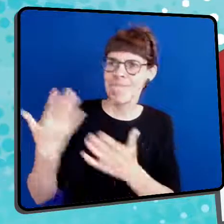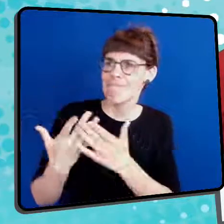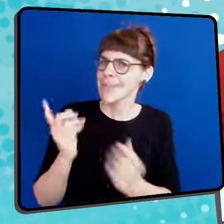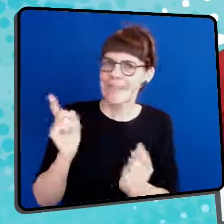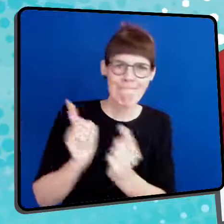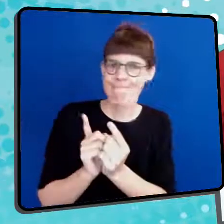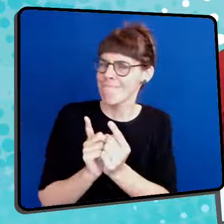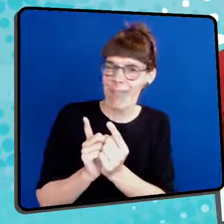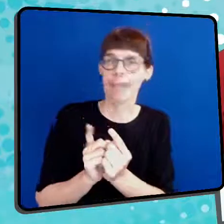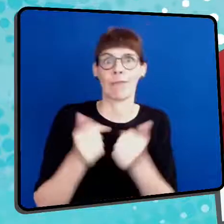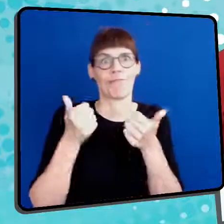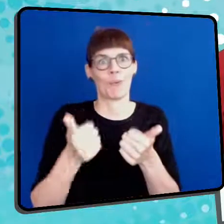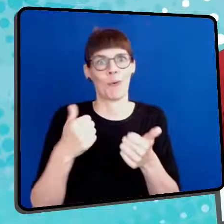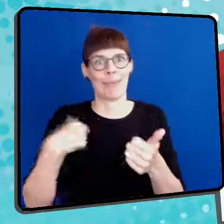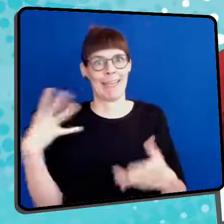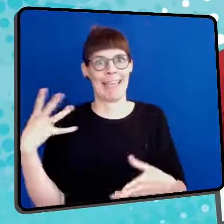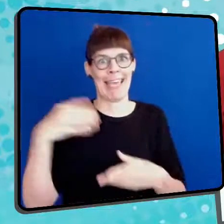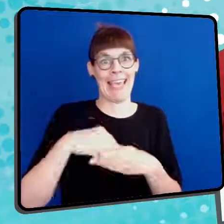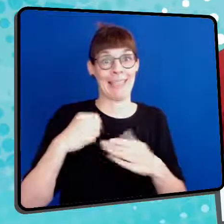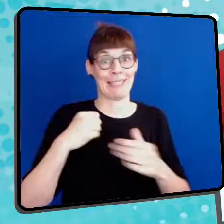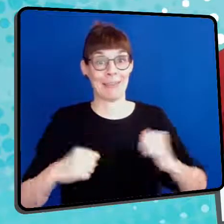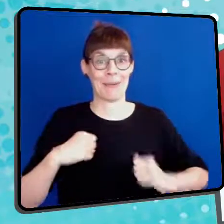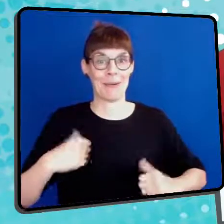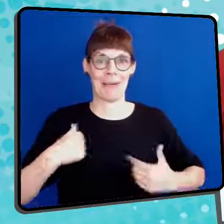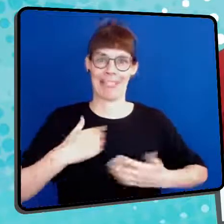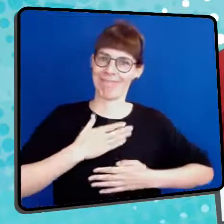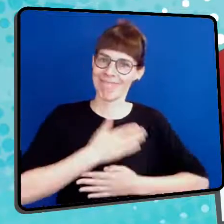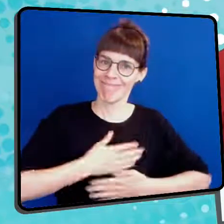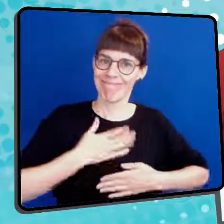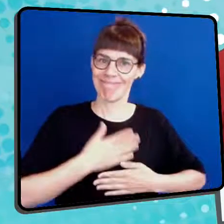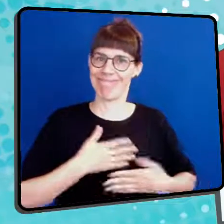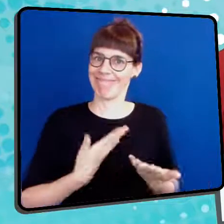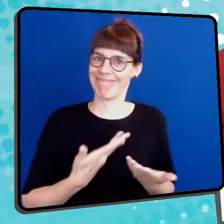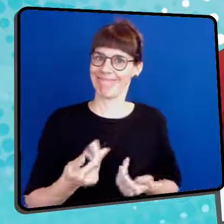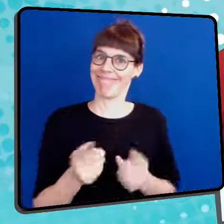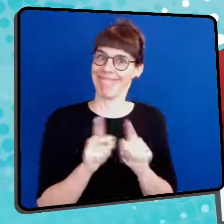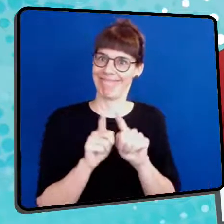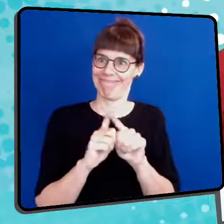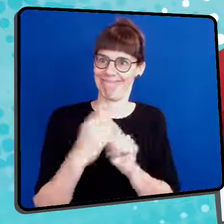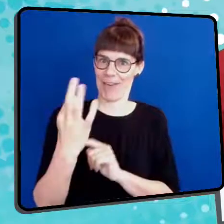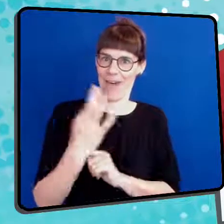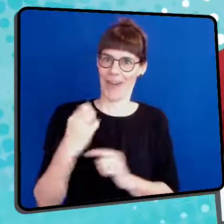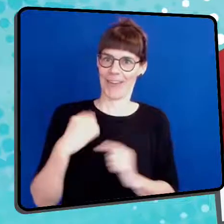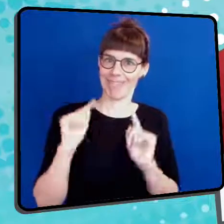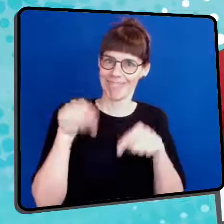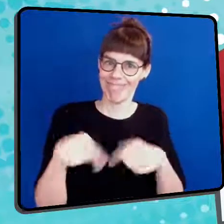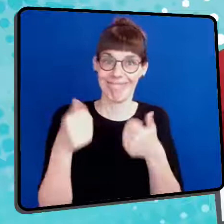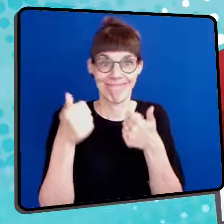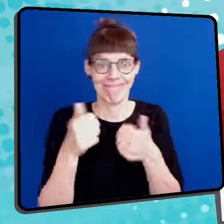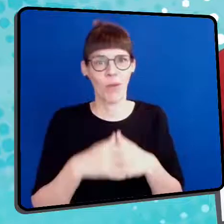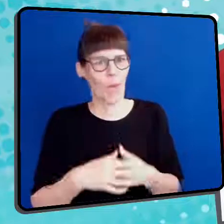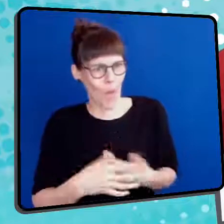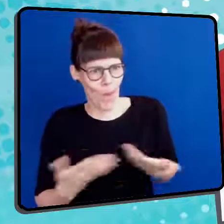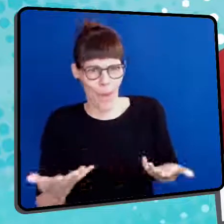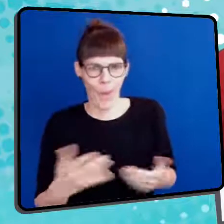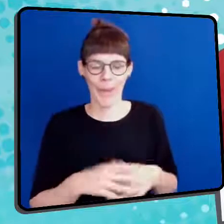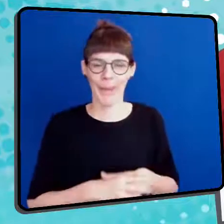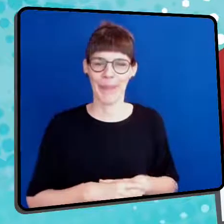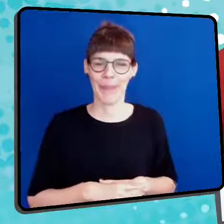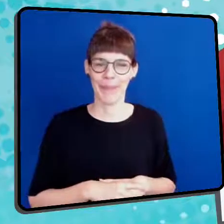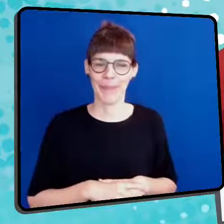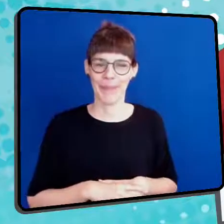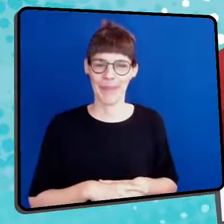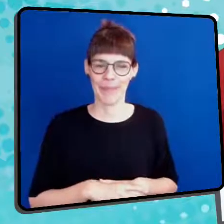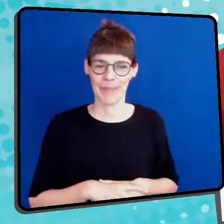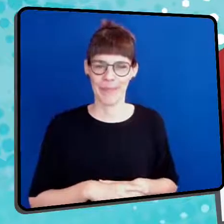be on the show today. So I'm very happy that you got me a chance. Of course. And well, I